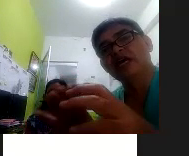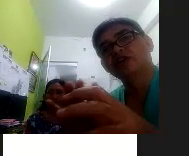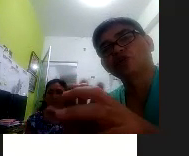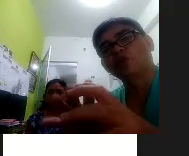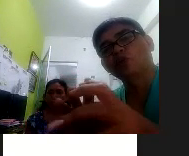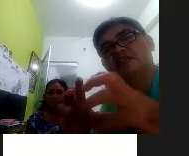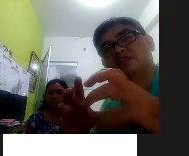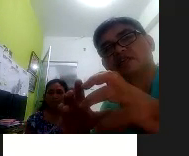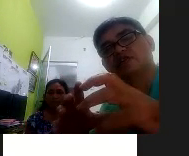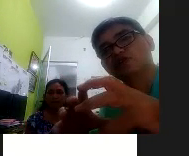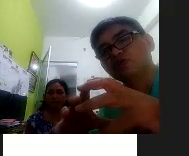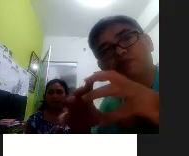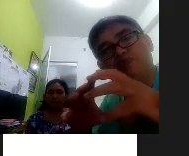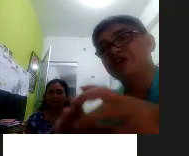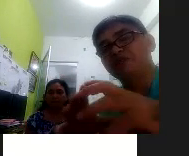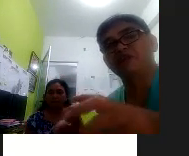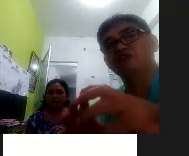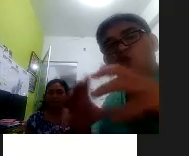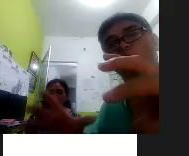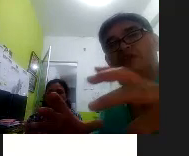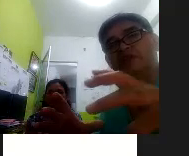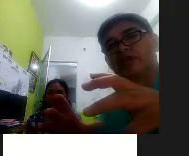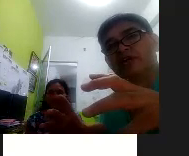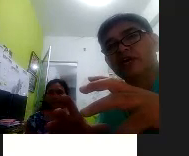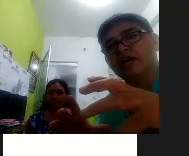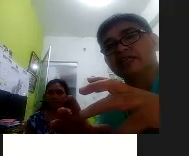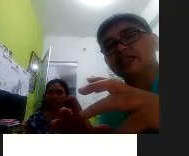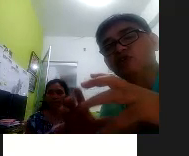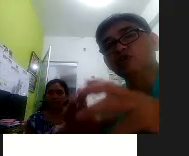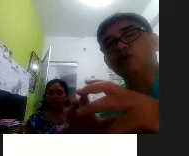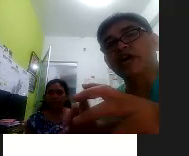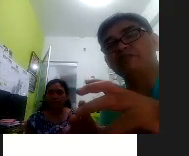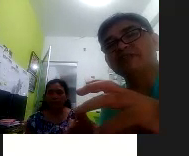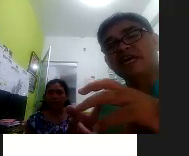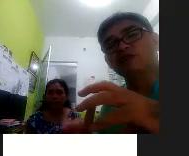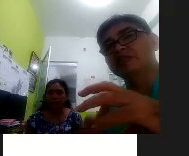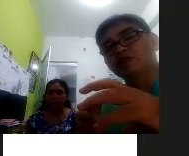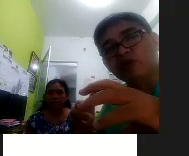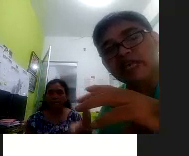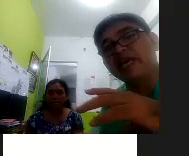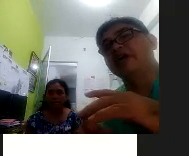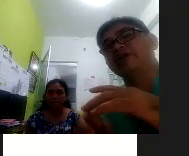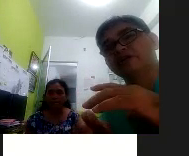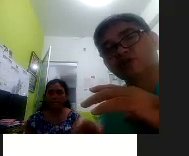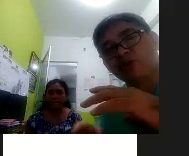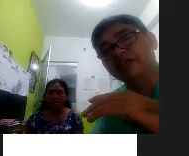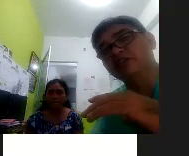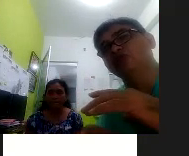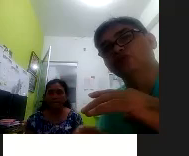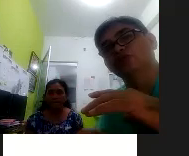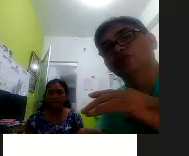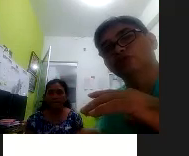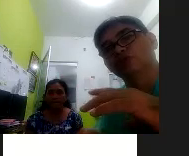vagina, so was very swollen, and usually happens then when they are